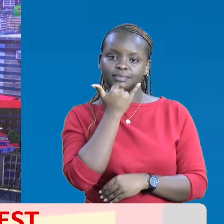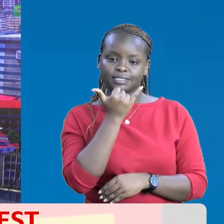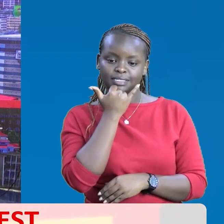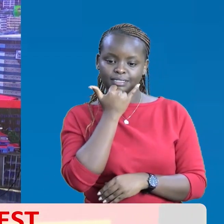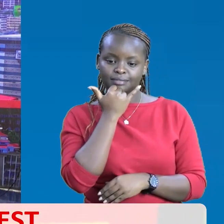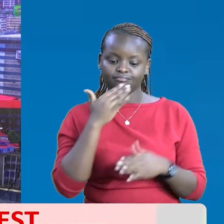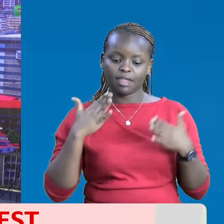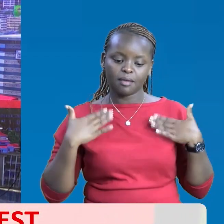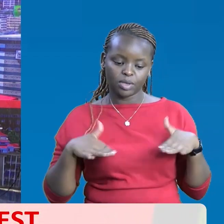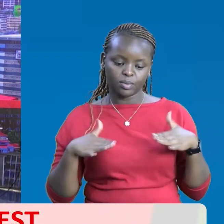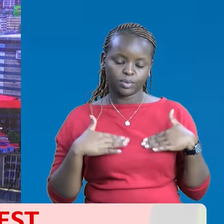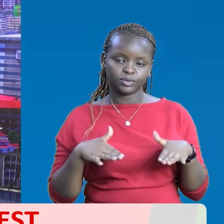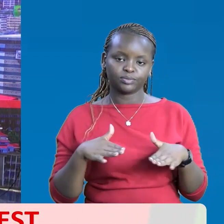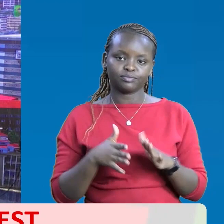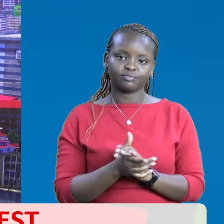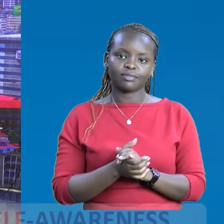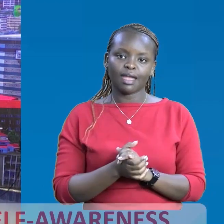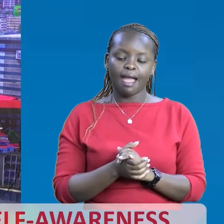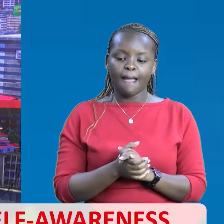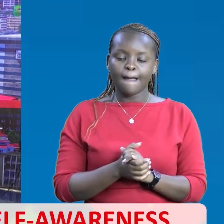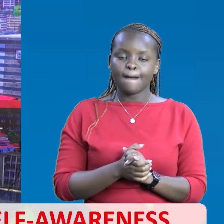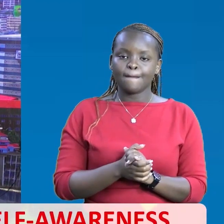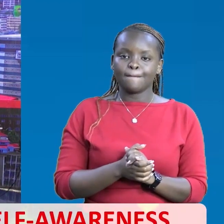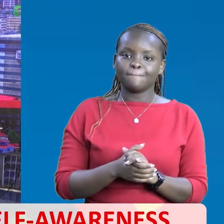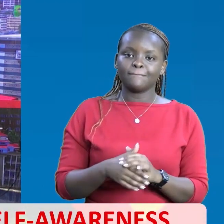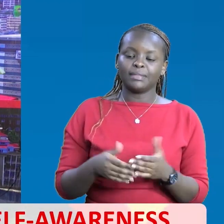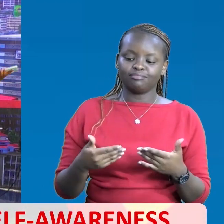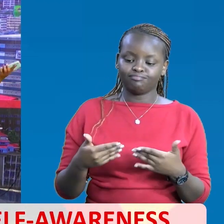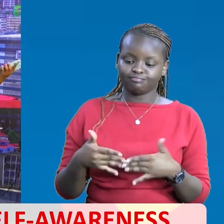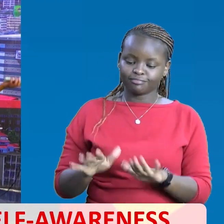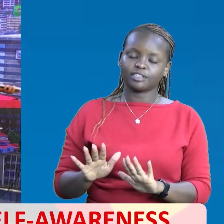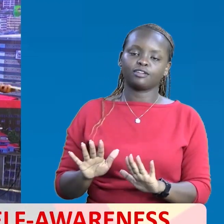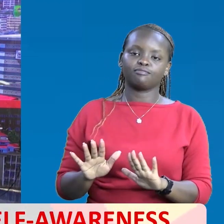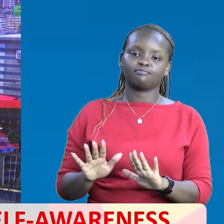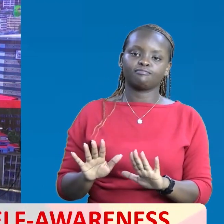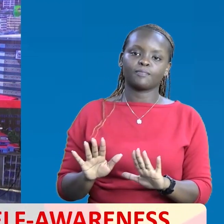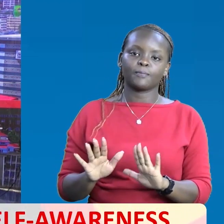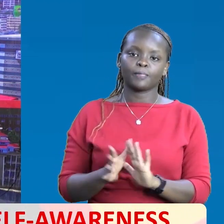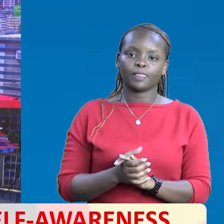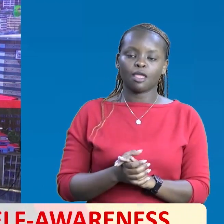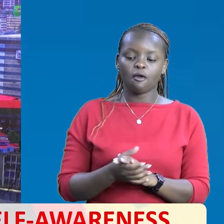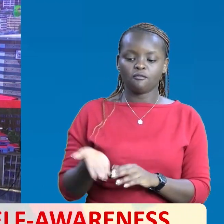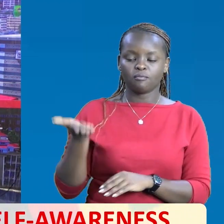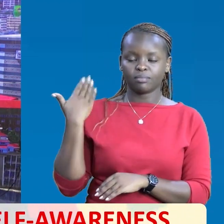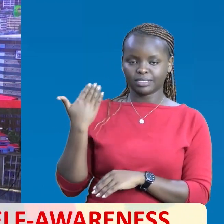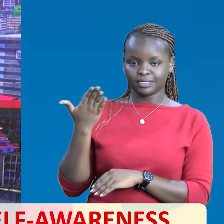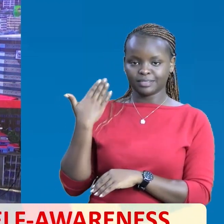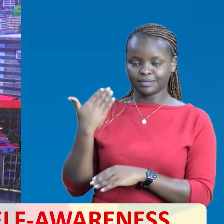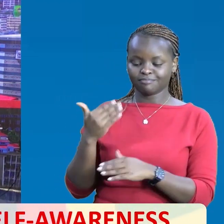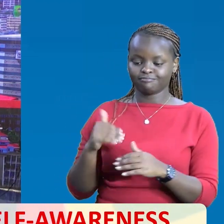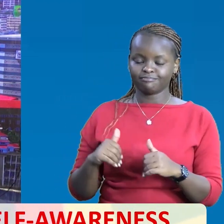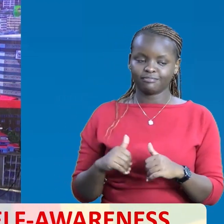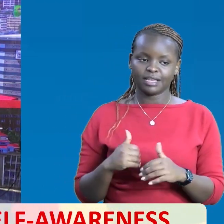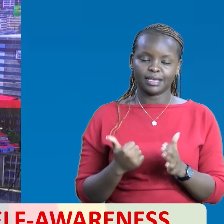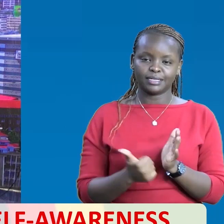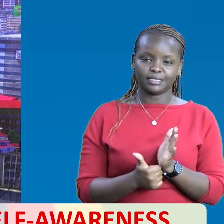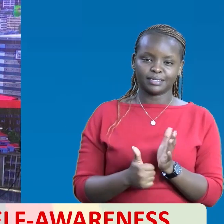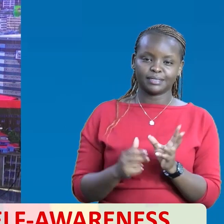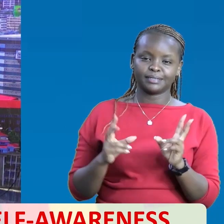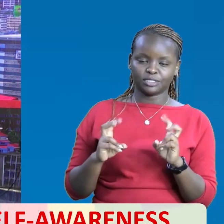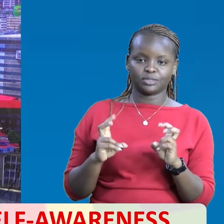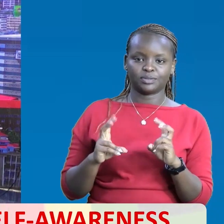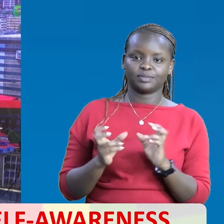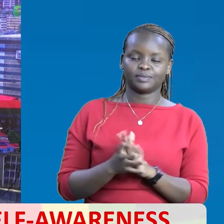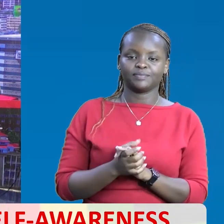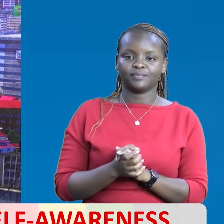pleasers, and they can't let go or get over the past. So these are the things that you need to be aware.